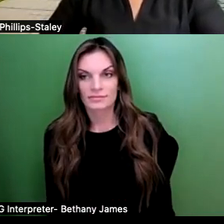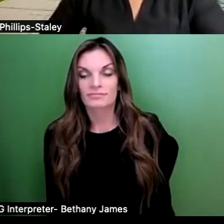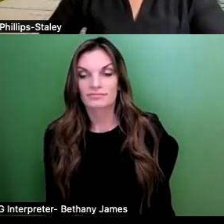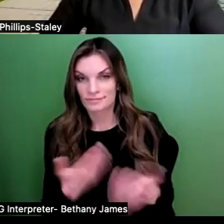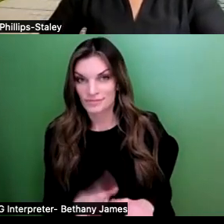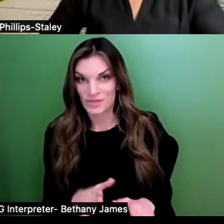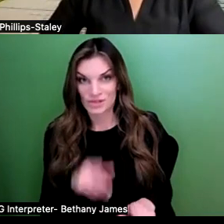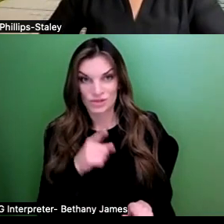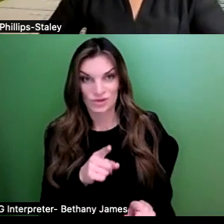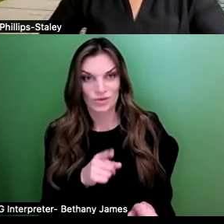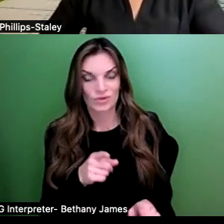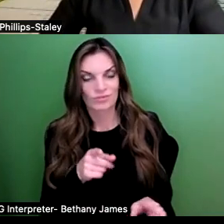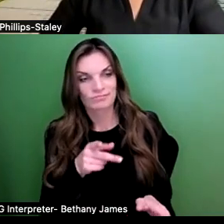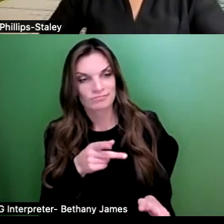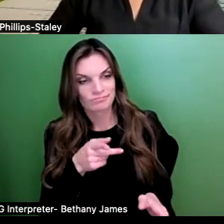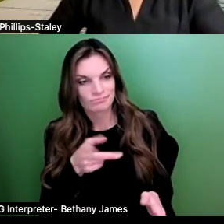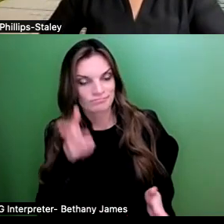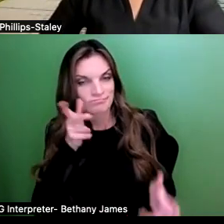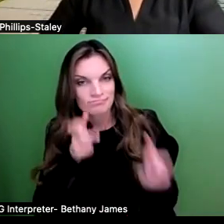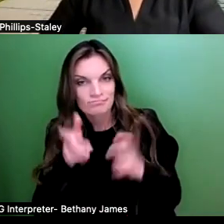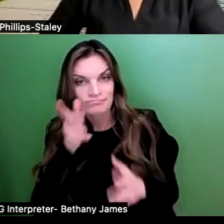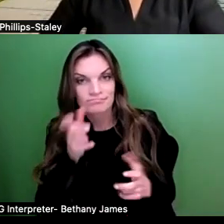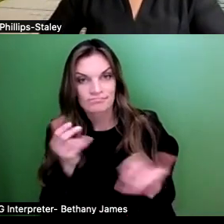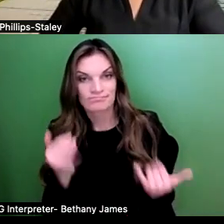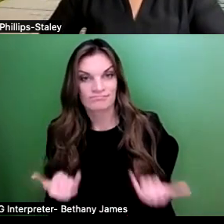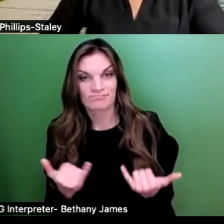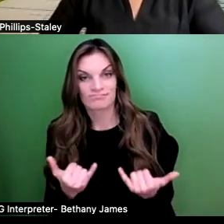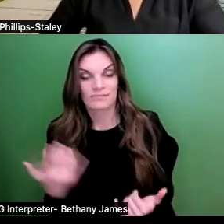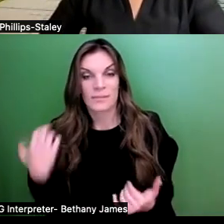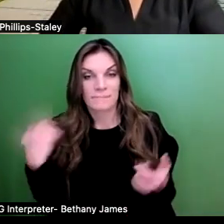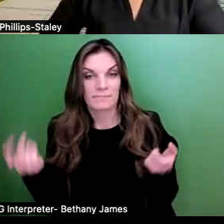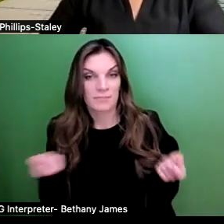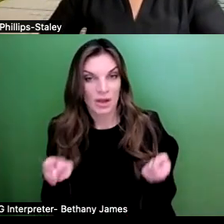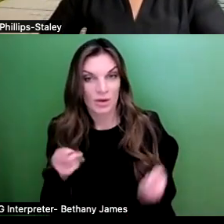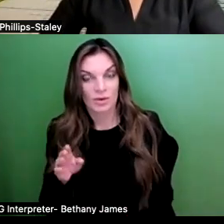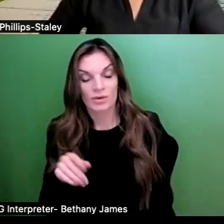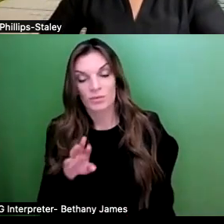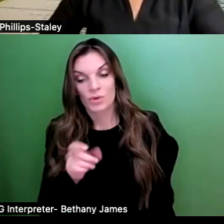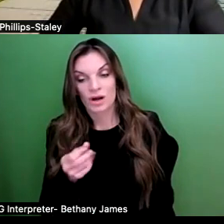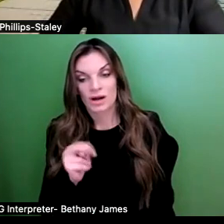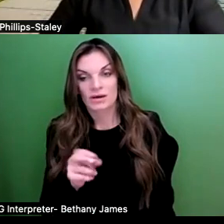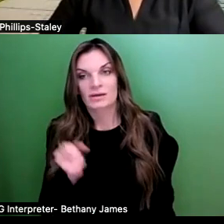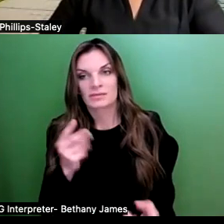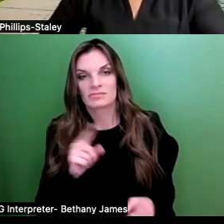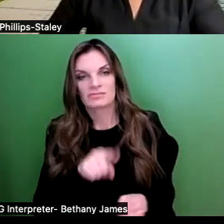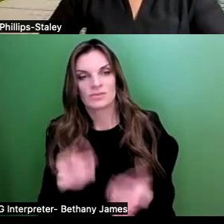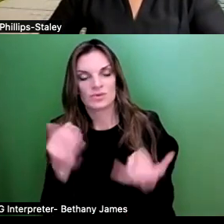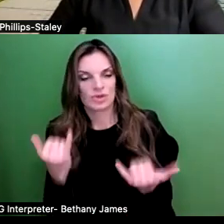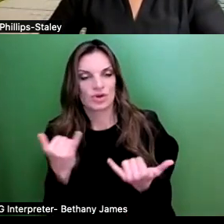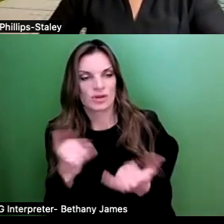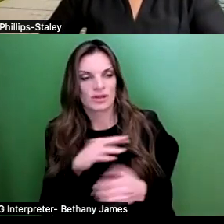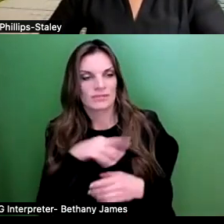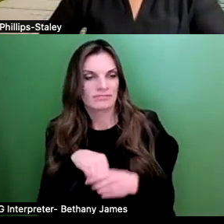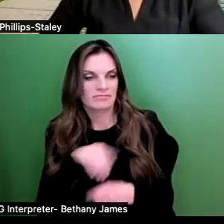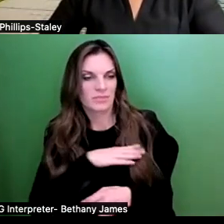the issues facing our village. Our slate, current Mayor Karen Brown, current trustees Becky McGovern, Effie Phillips-Staley, and I have